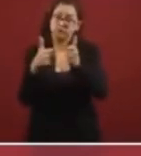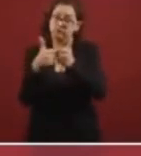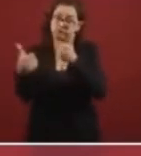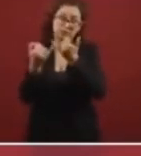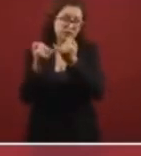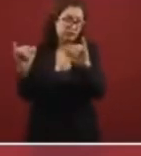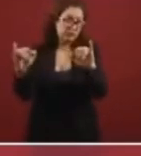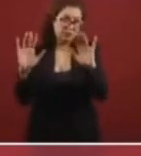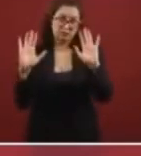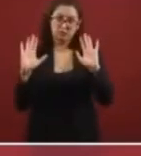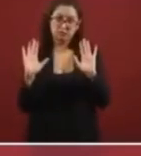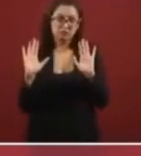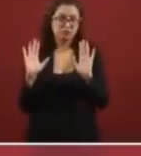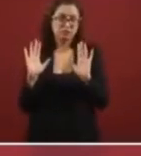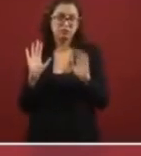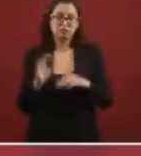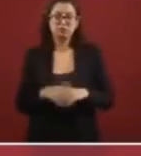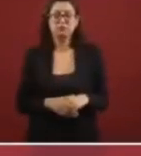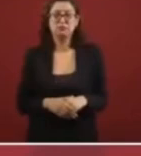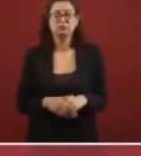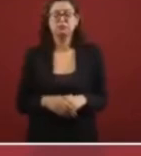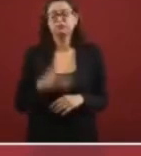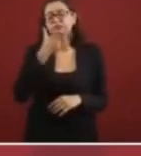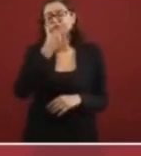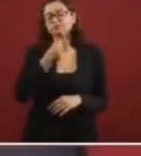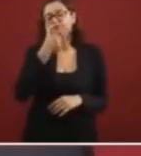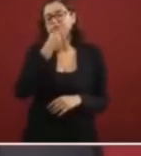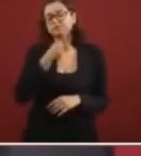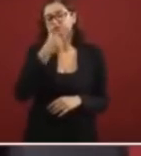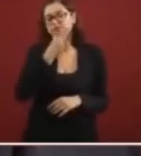but because they're autonomous, fiscal general,